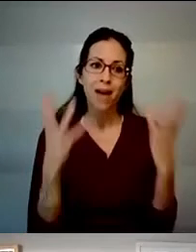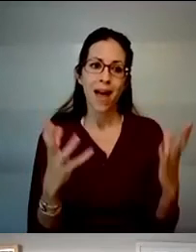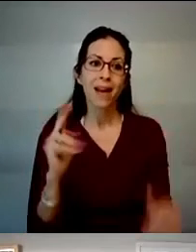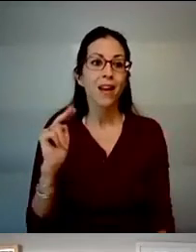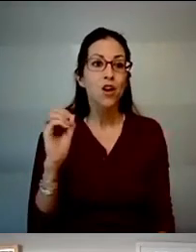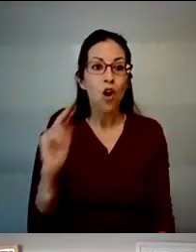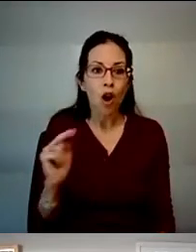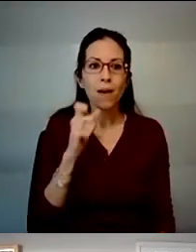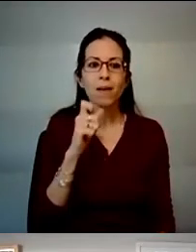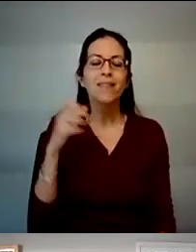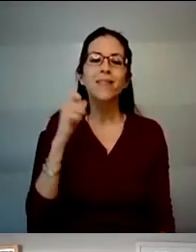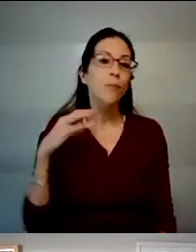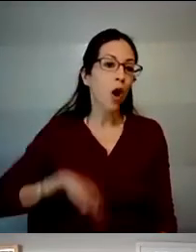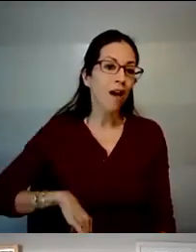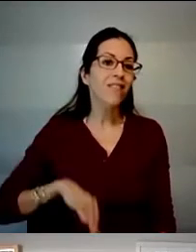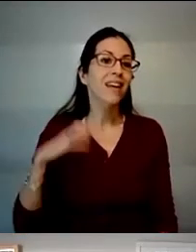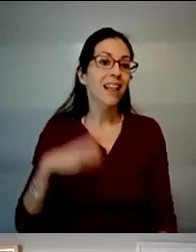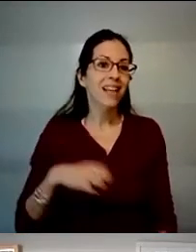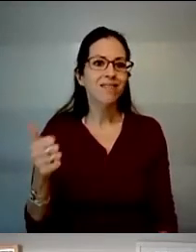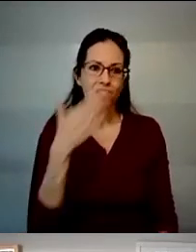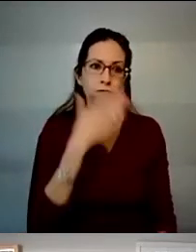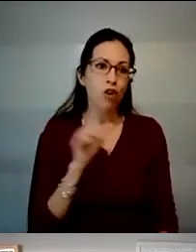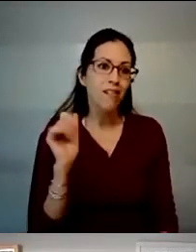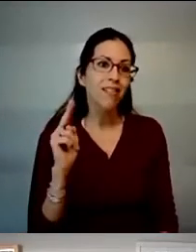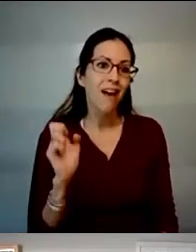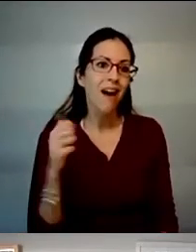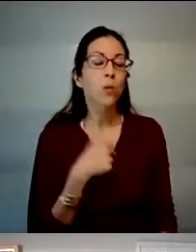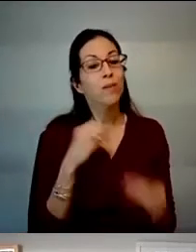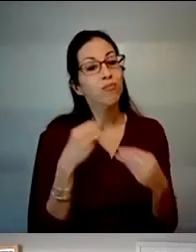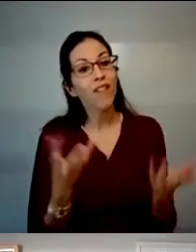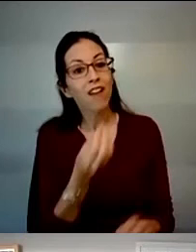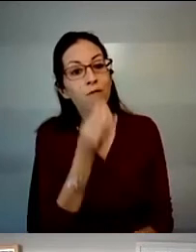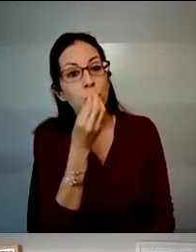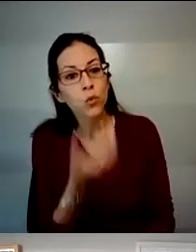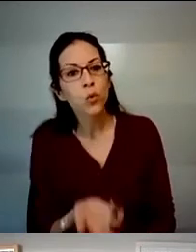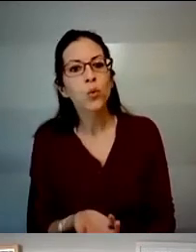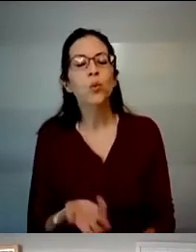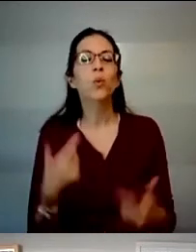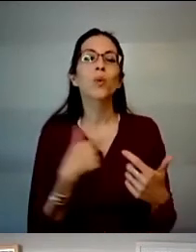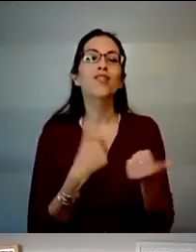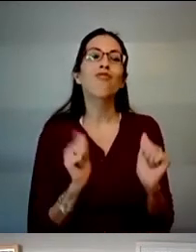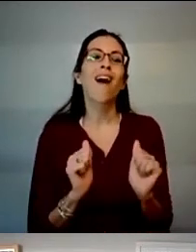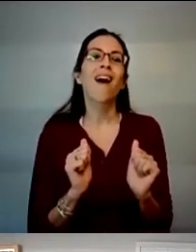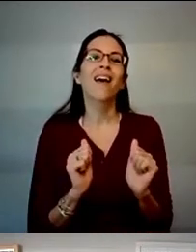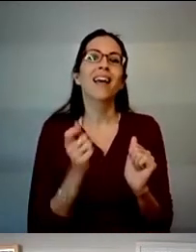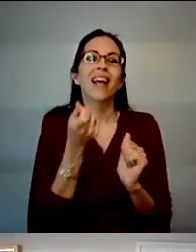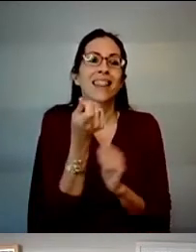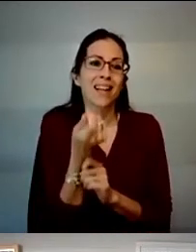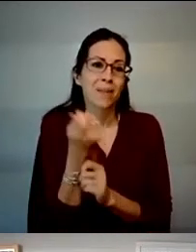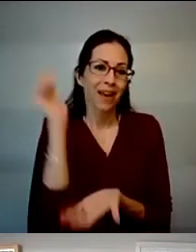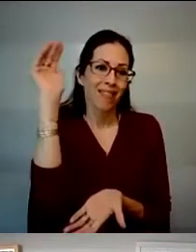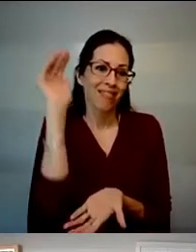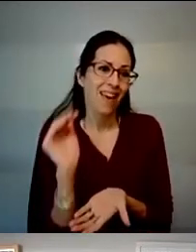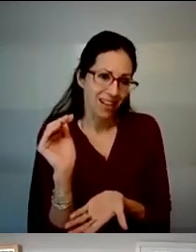were frontline employees. We provided food, whether, you know, trying to lessen a little bit of what they